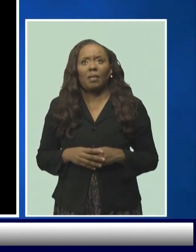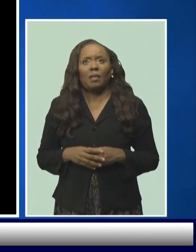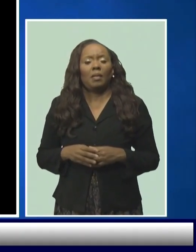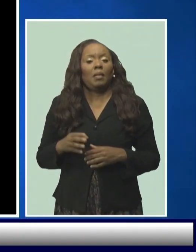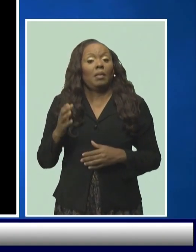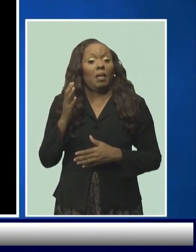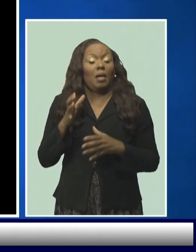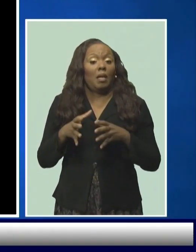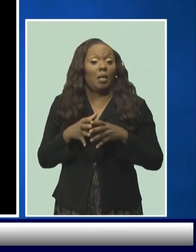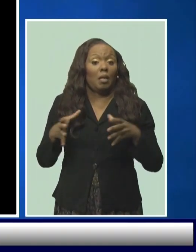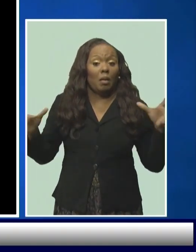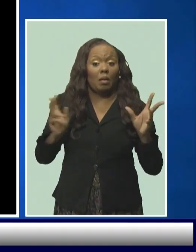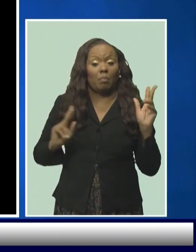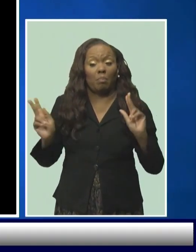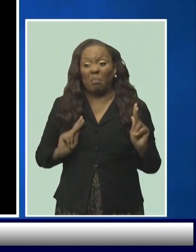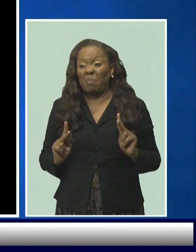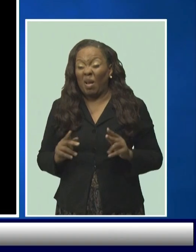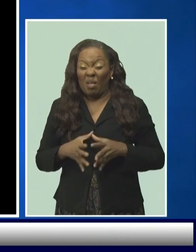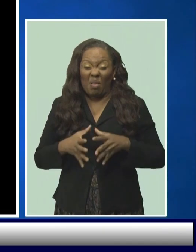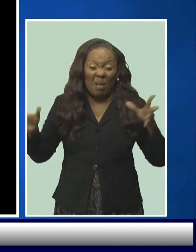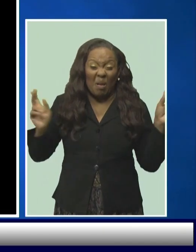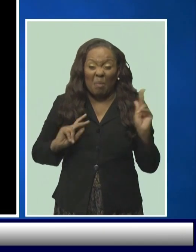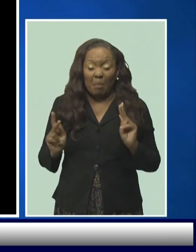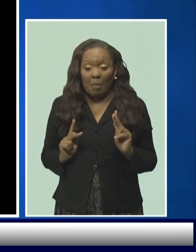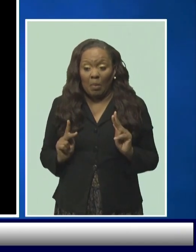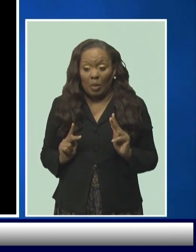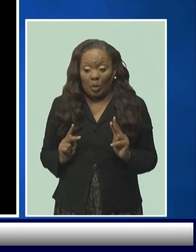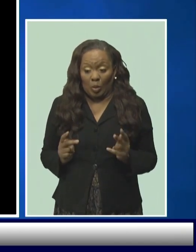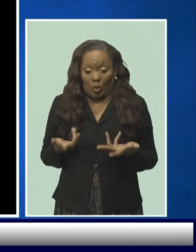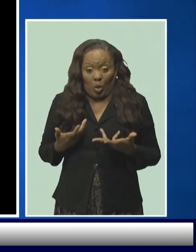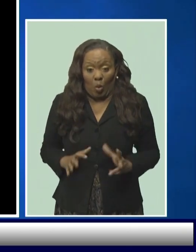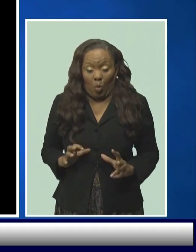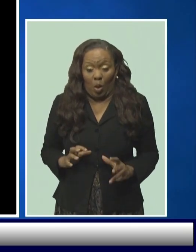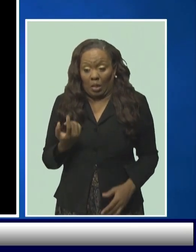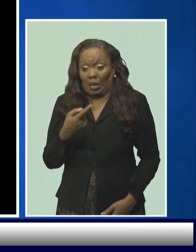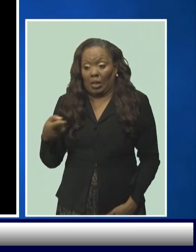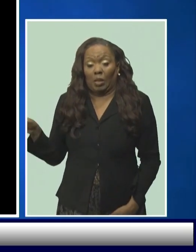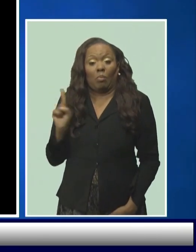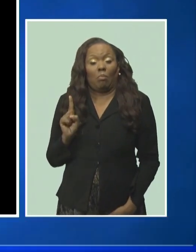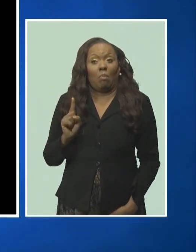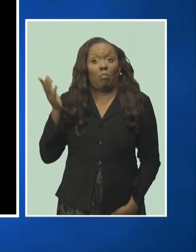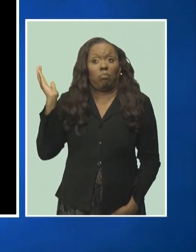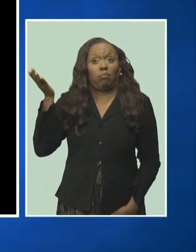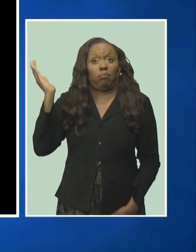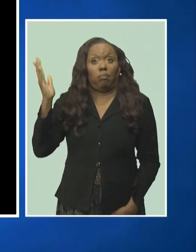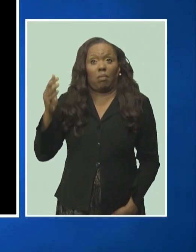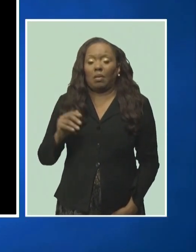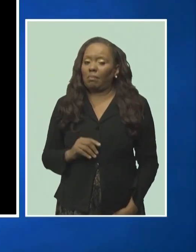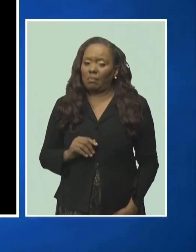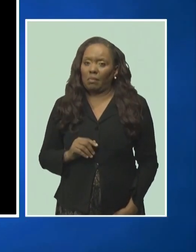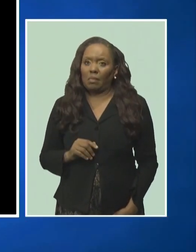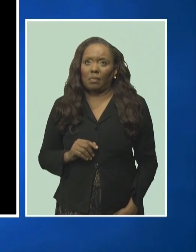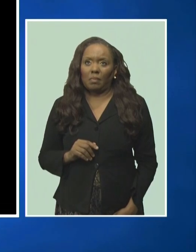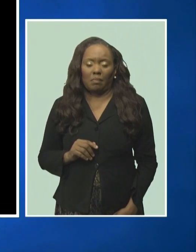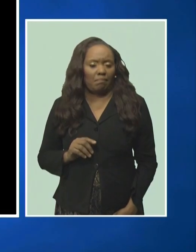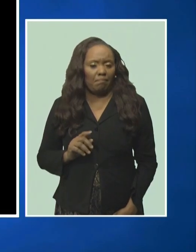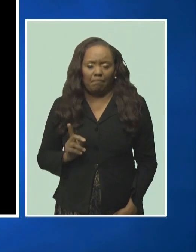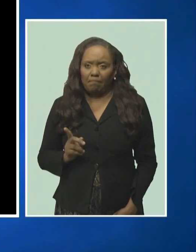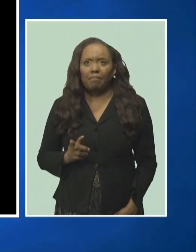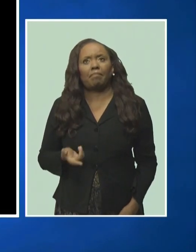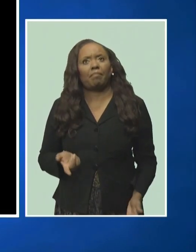Subdistrict 60B Leroy Hines says testing for the disease will be undertaken across the island. Now,